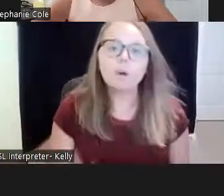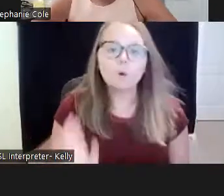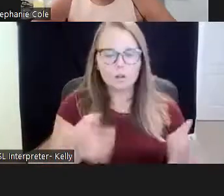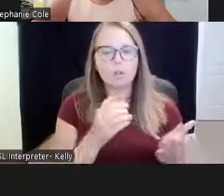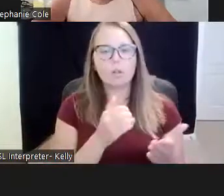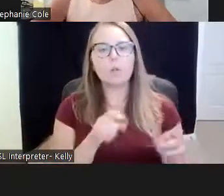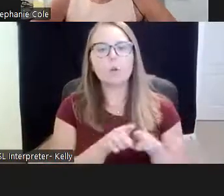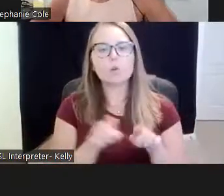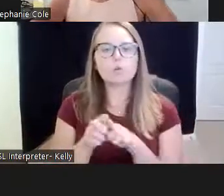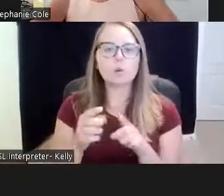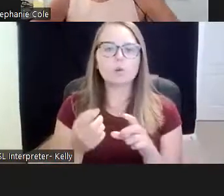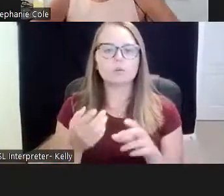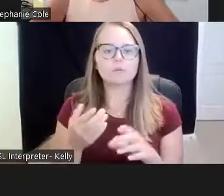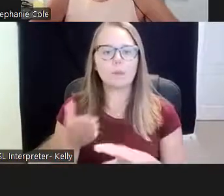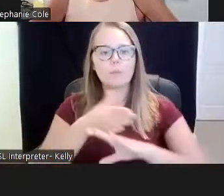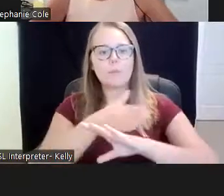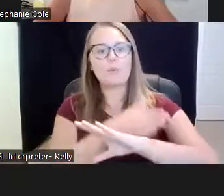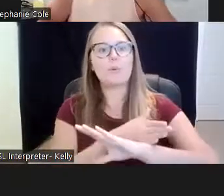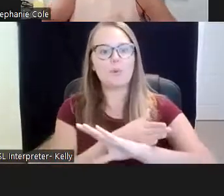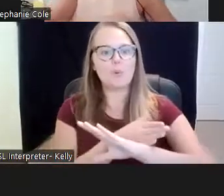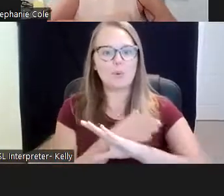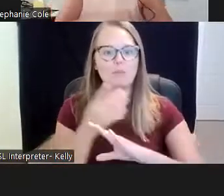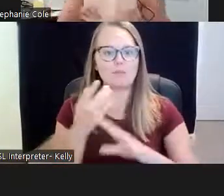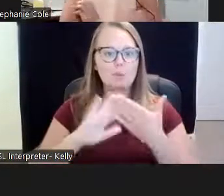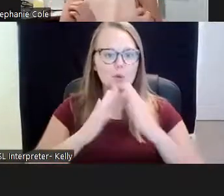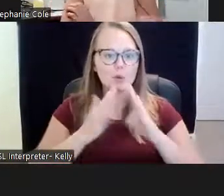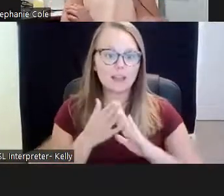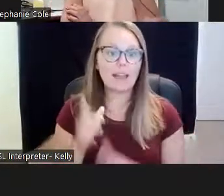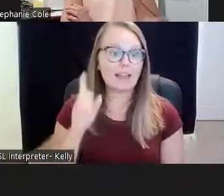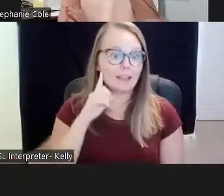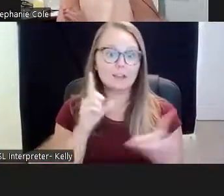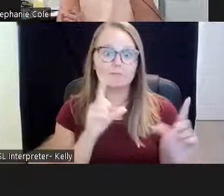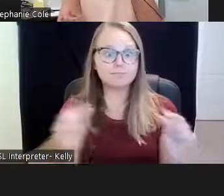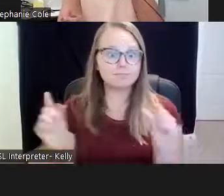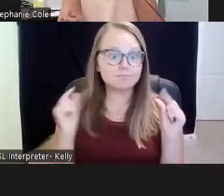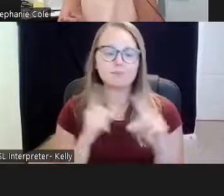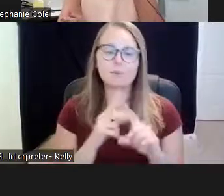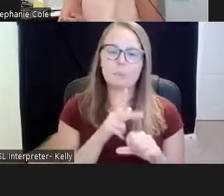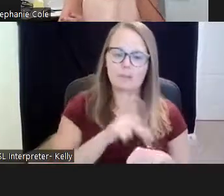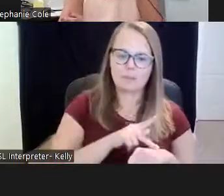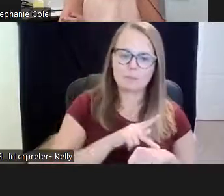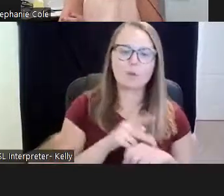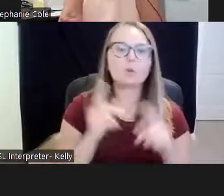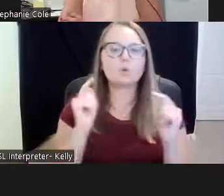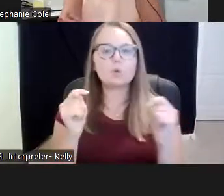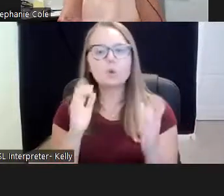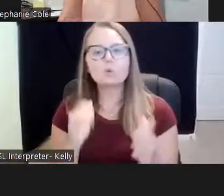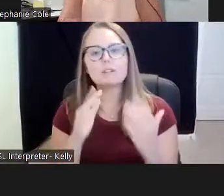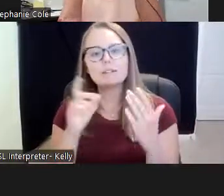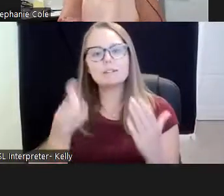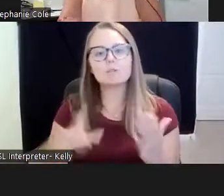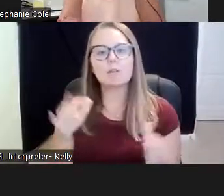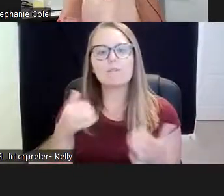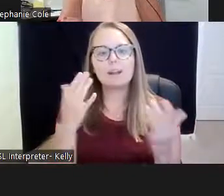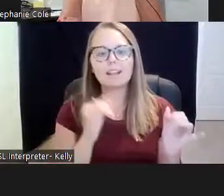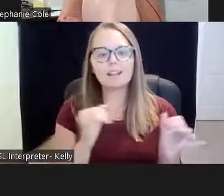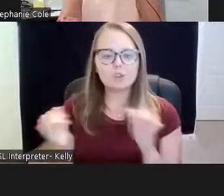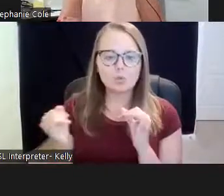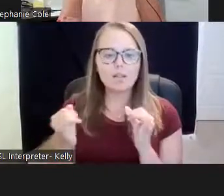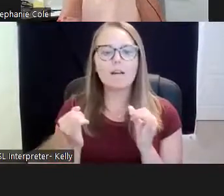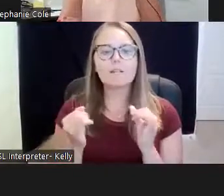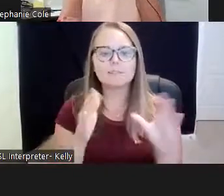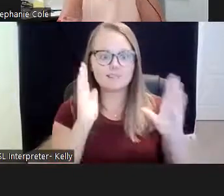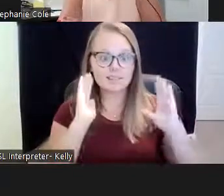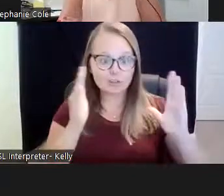volunteers in the building. I hear that over and over from school principals. Tutoring addresses the need for providing individualized